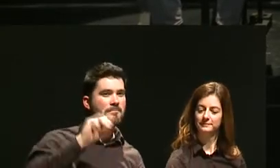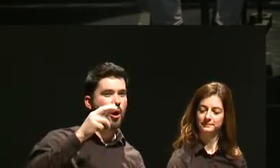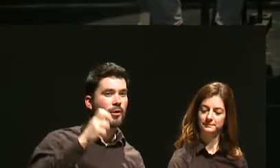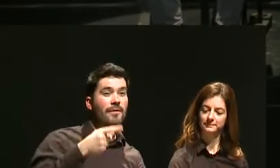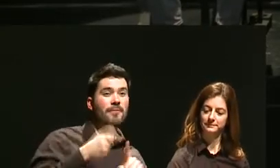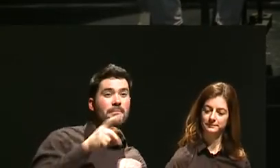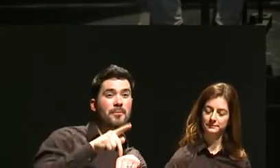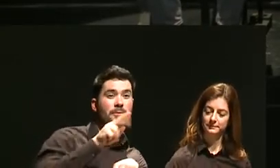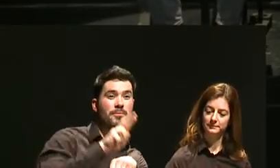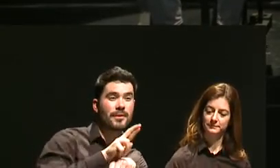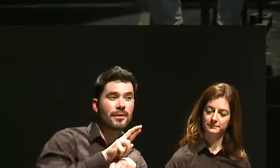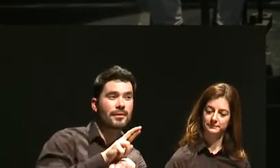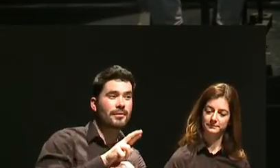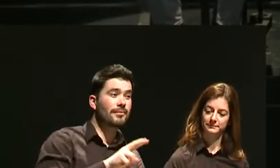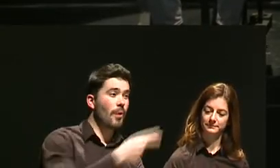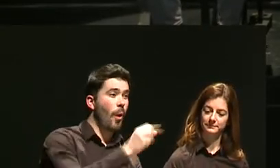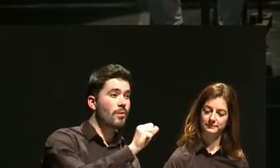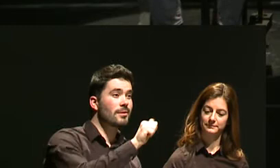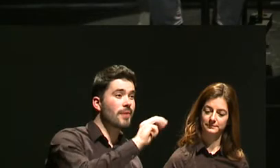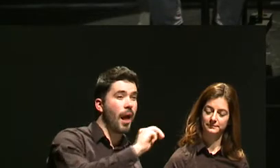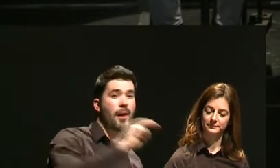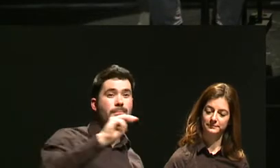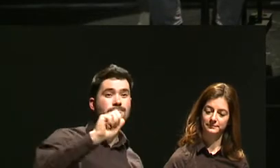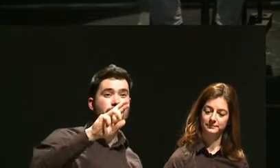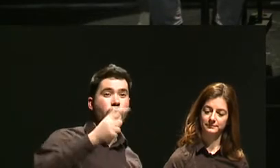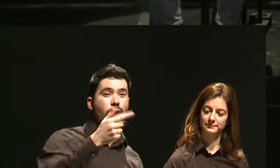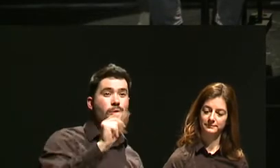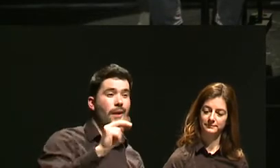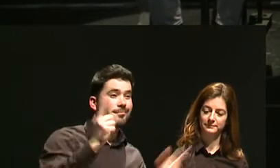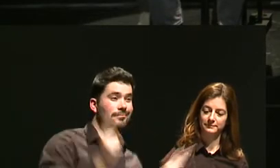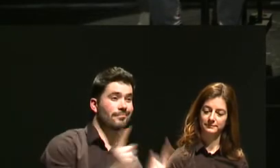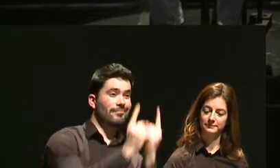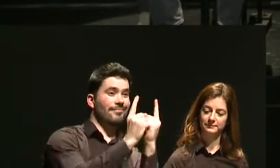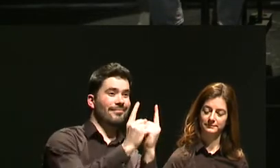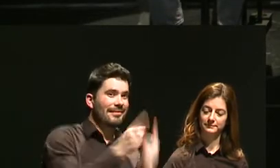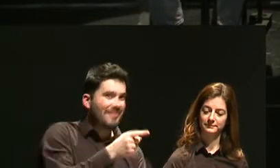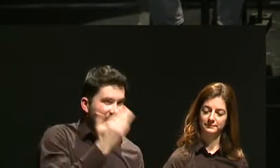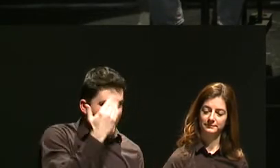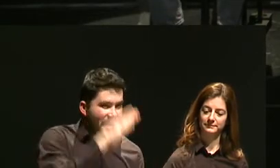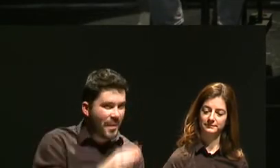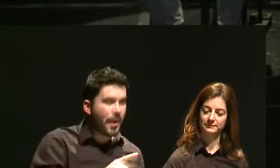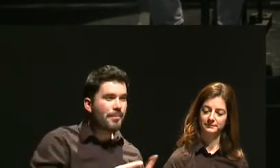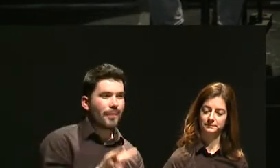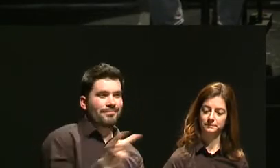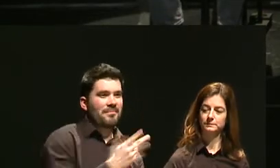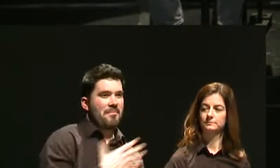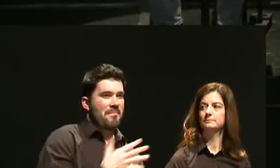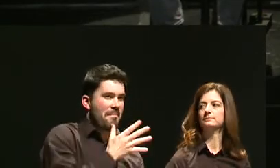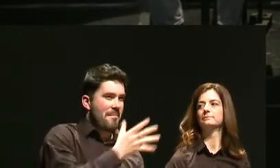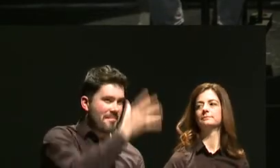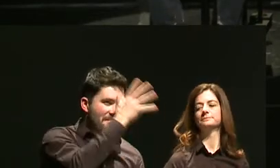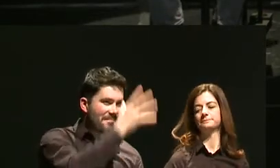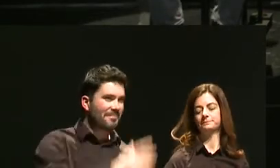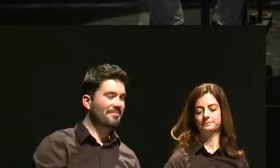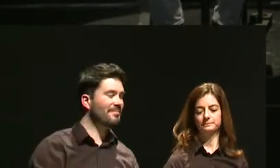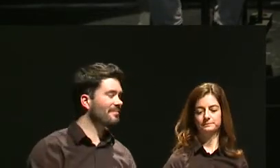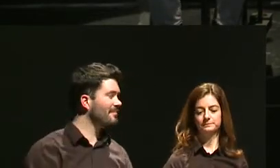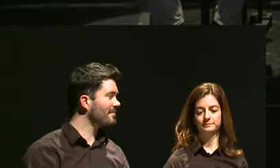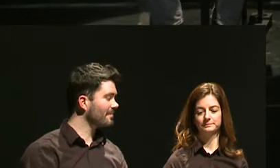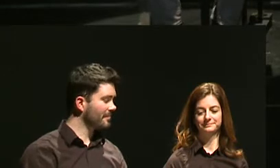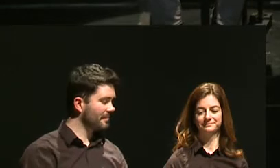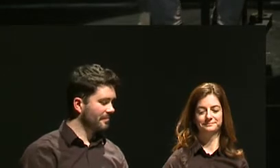Rican. Hossam and Margaret. Margaret and Hossam. They don't know it yet, but they will become my parents.